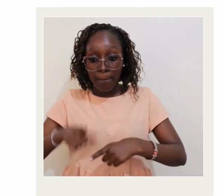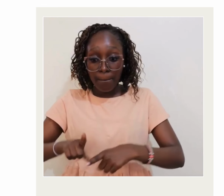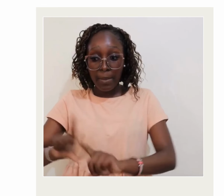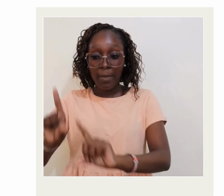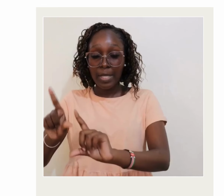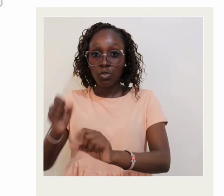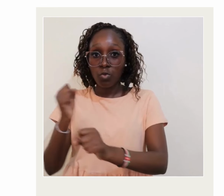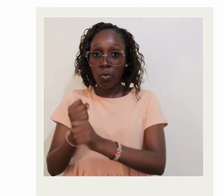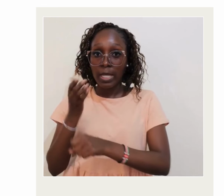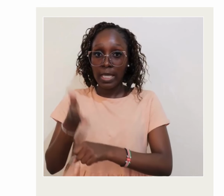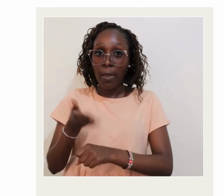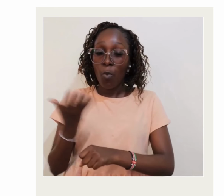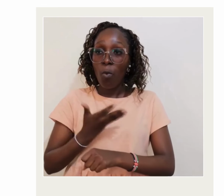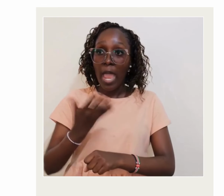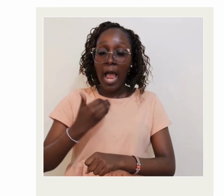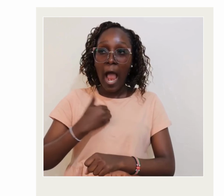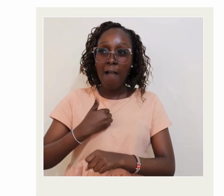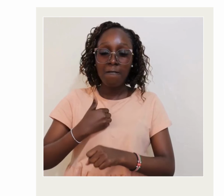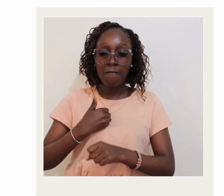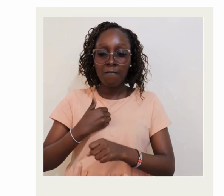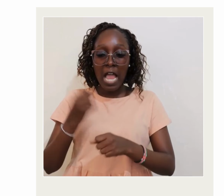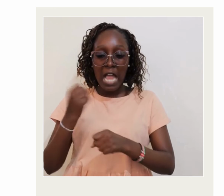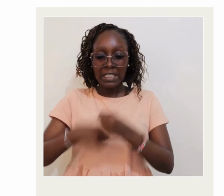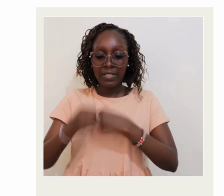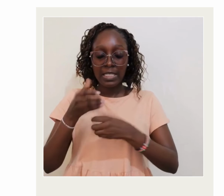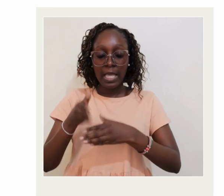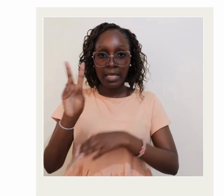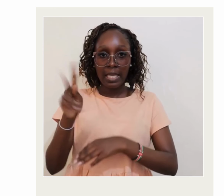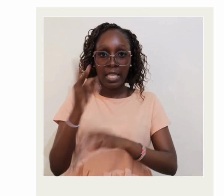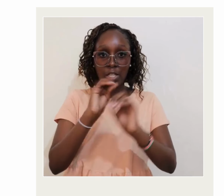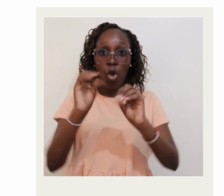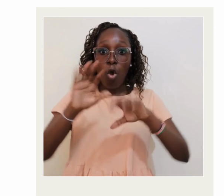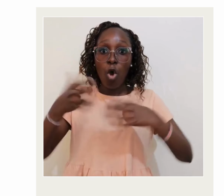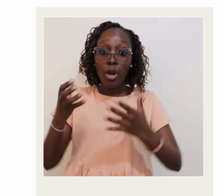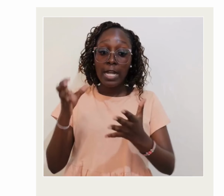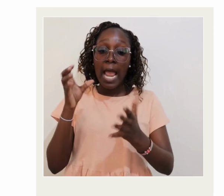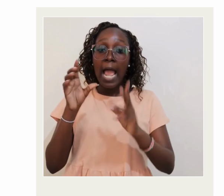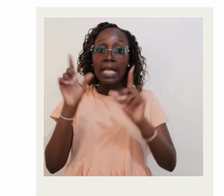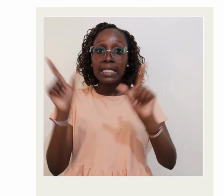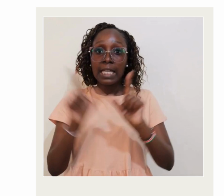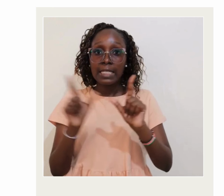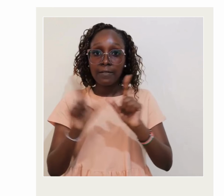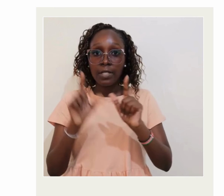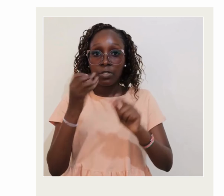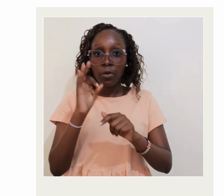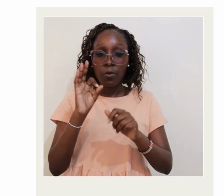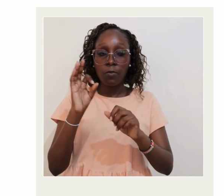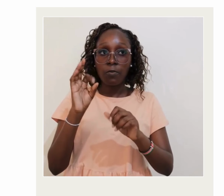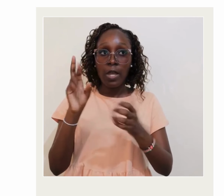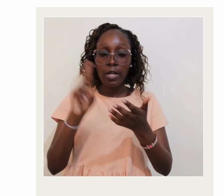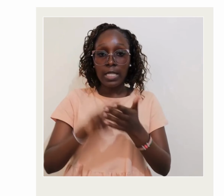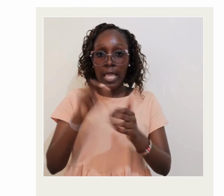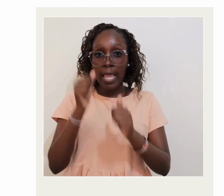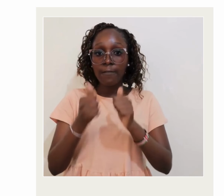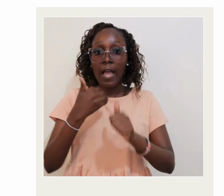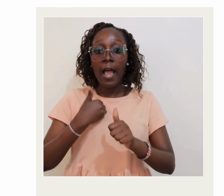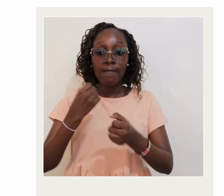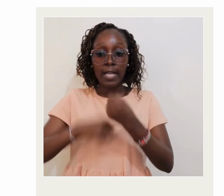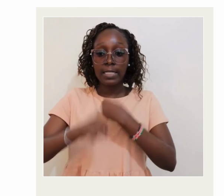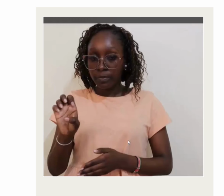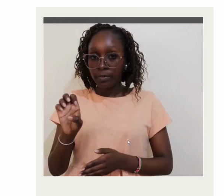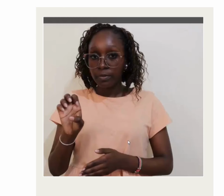may receive a permit for operation where there are no direct activities in Kenya, or a certificate